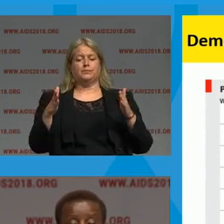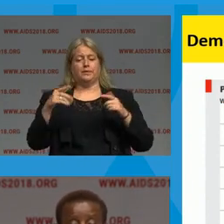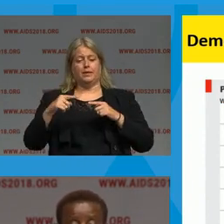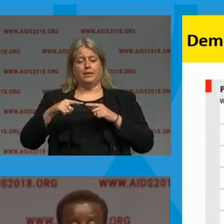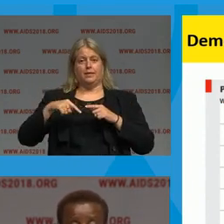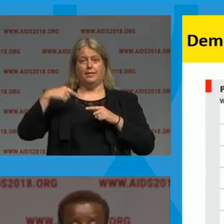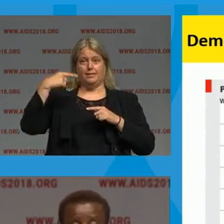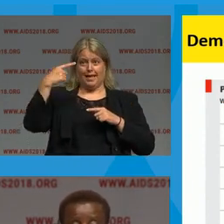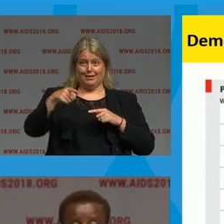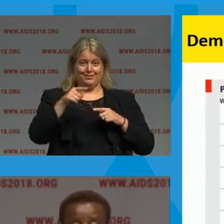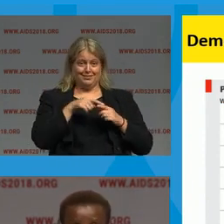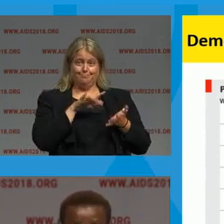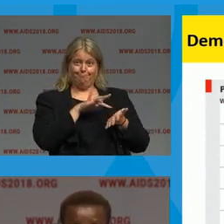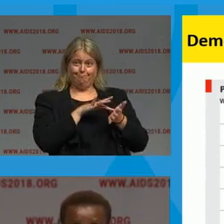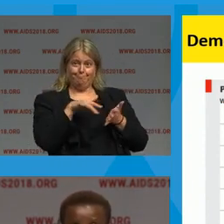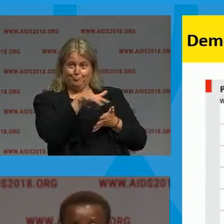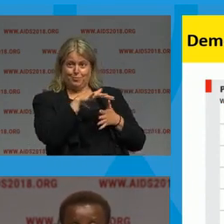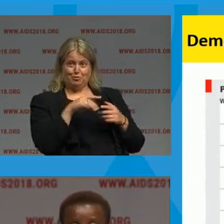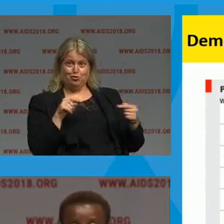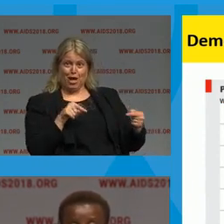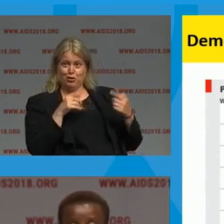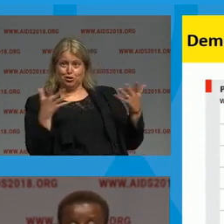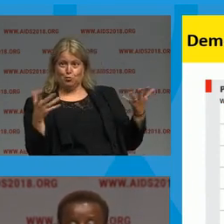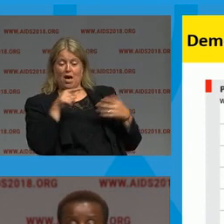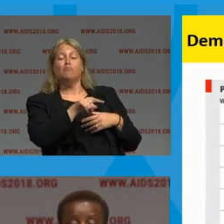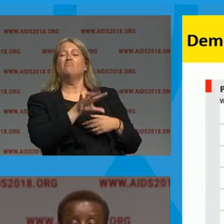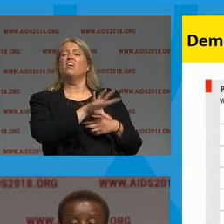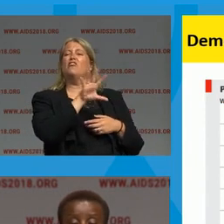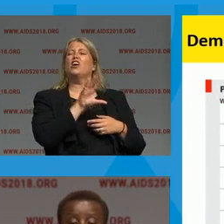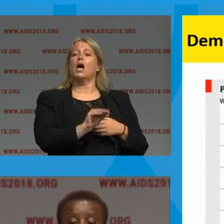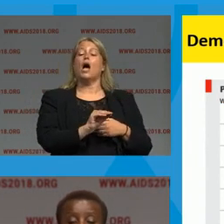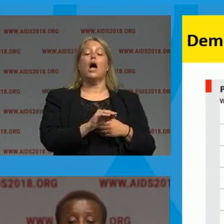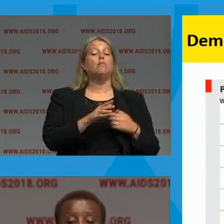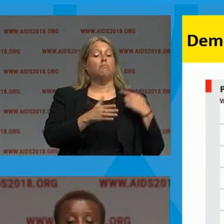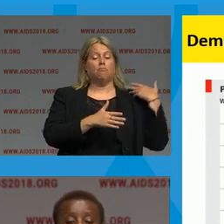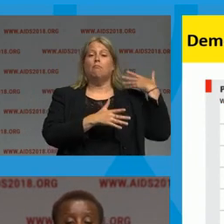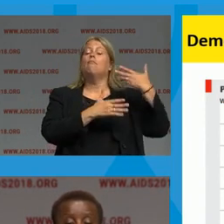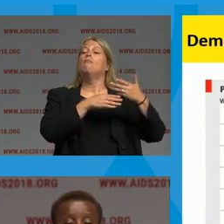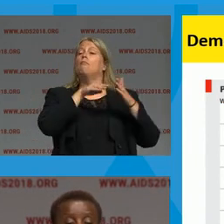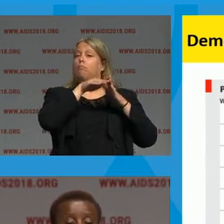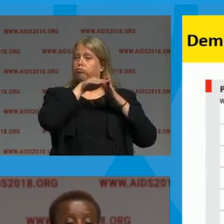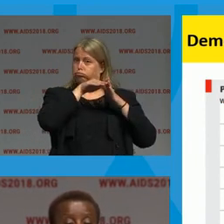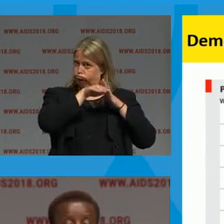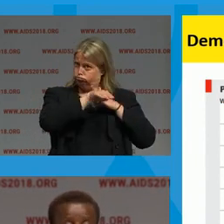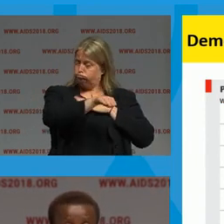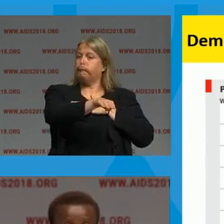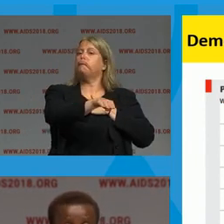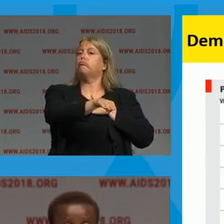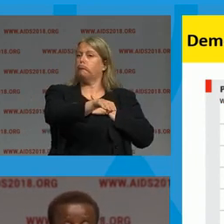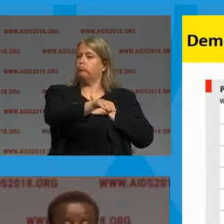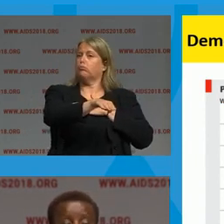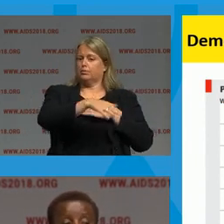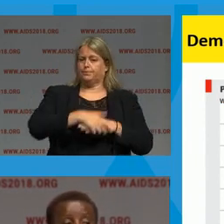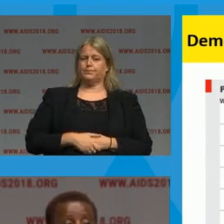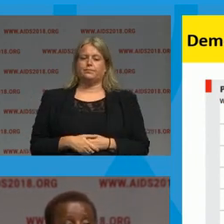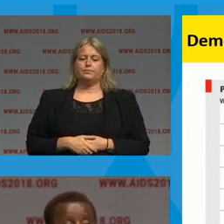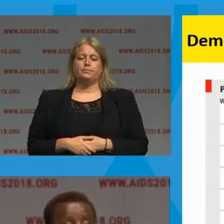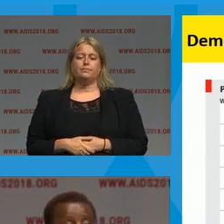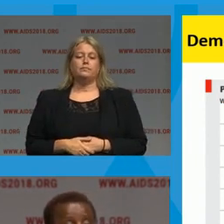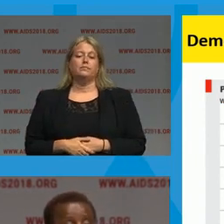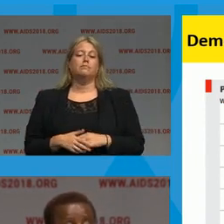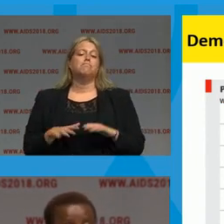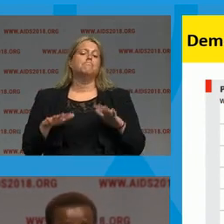also have challenges, is Africa. We have seen a small decline in the numbers of new infections annually.